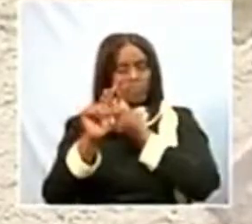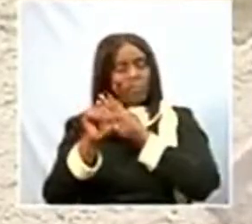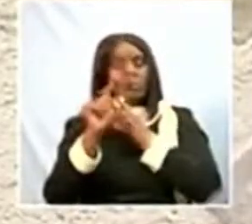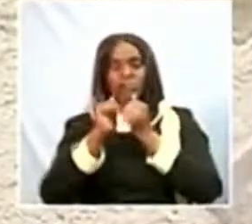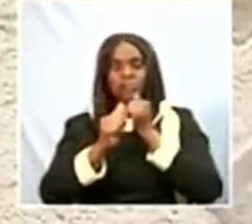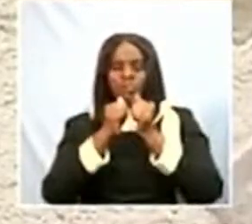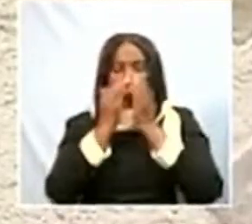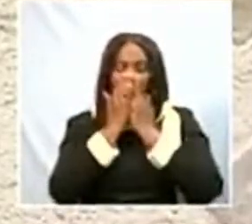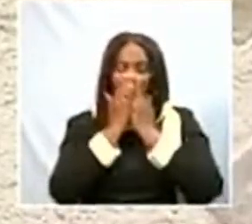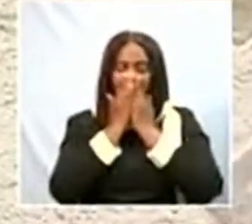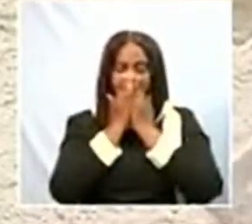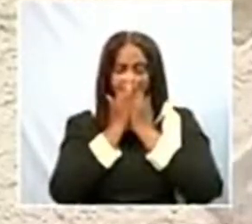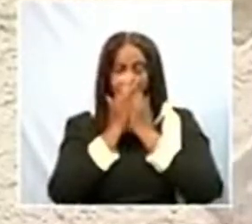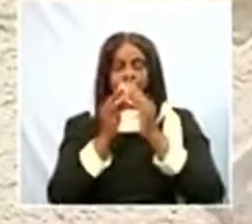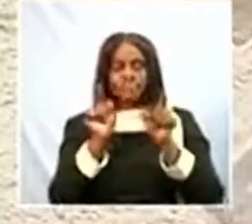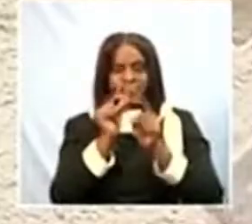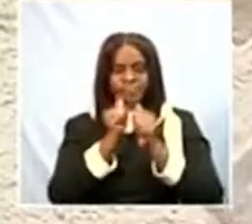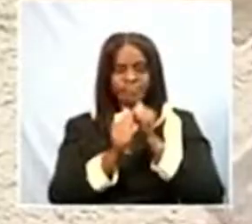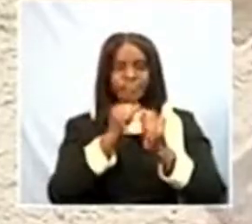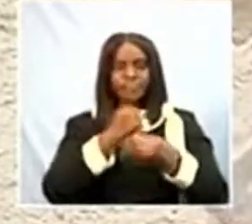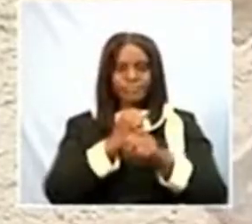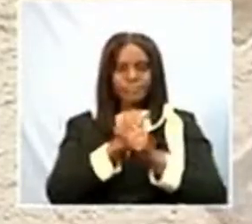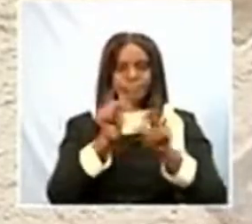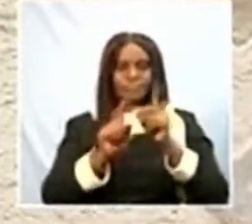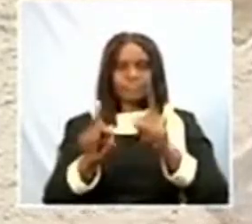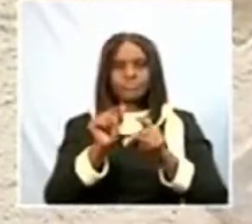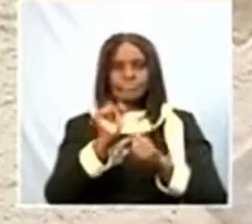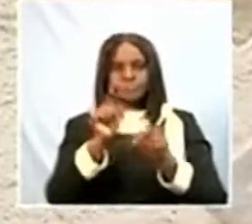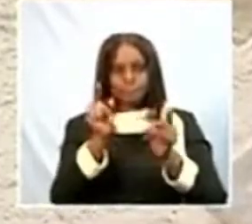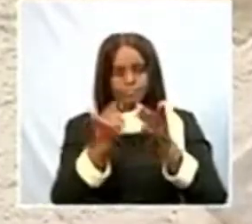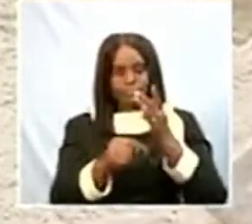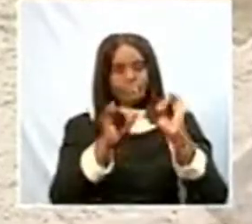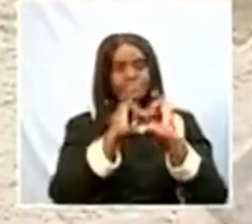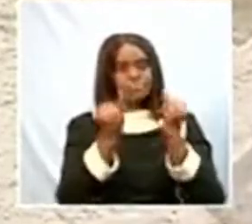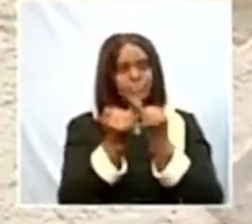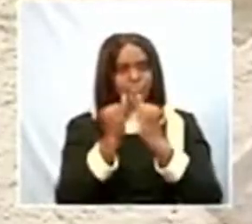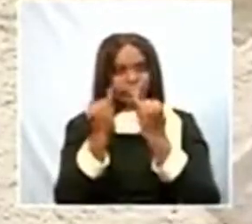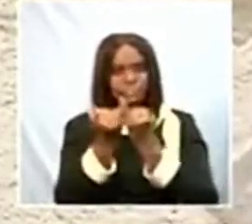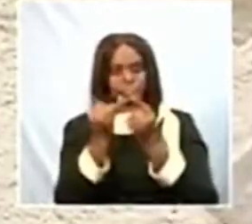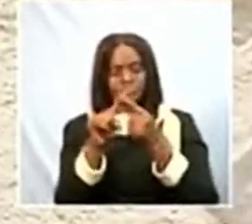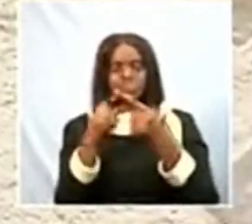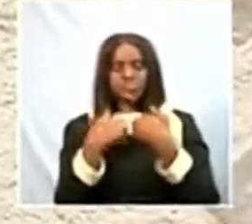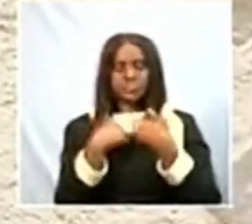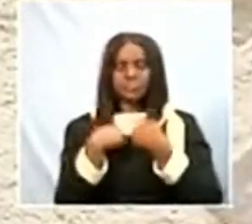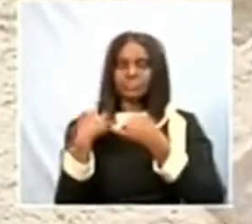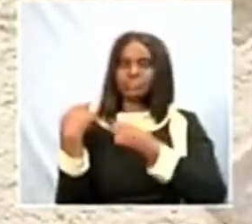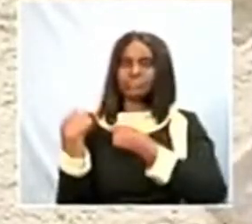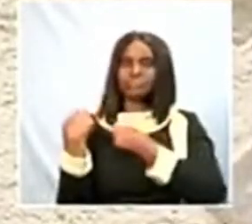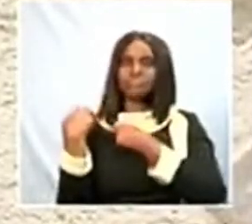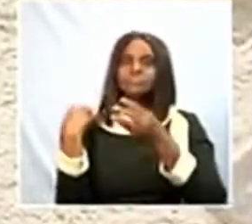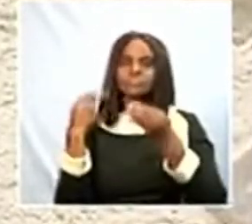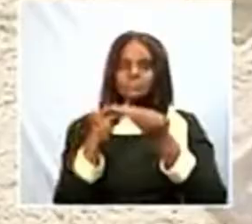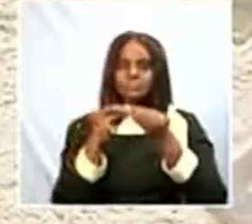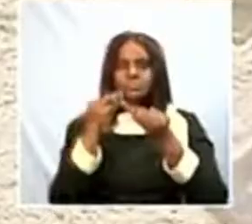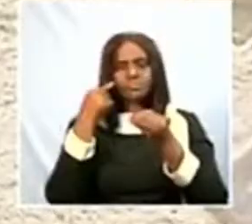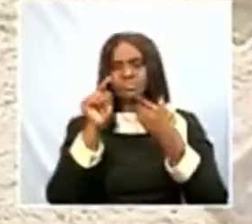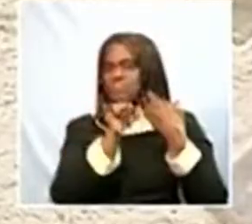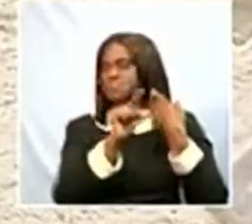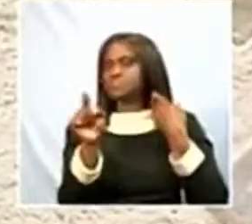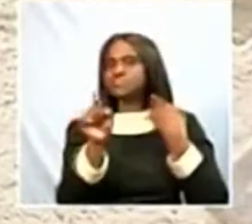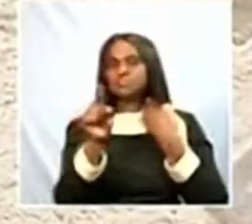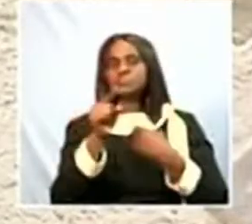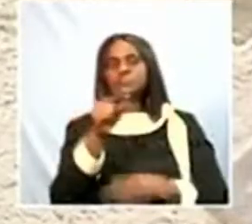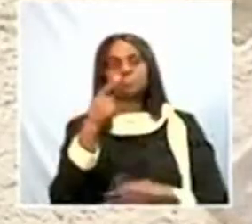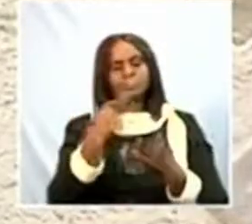compels the residents and institutions to take responsibility for the waste that